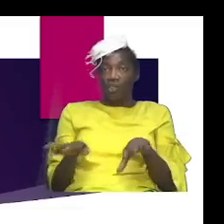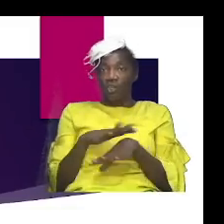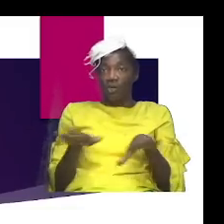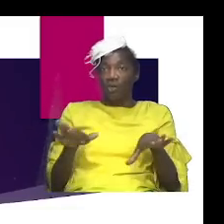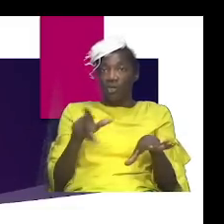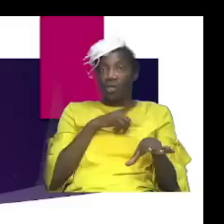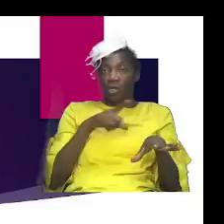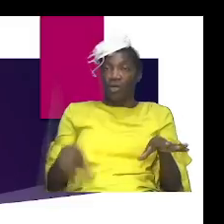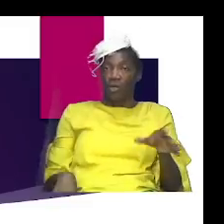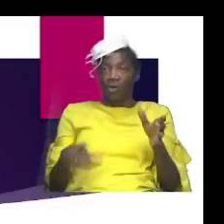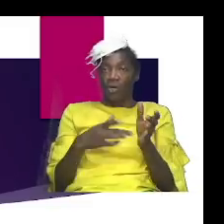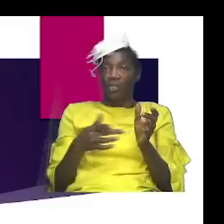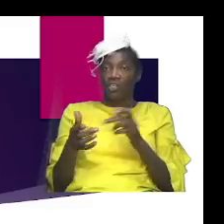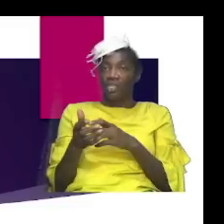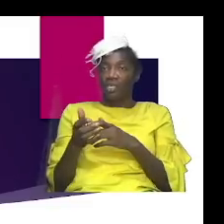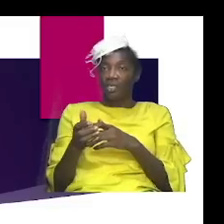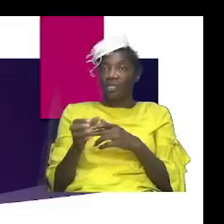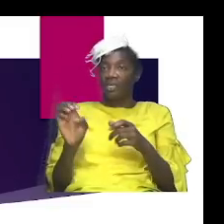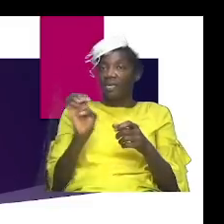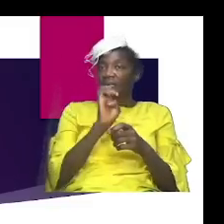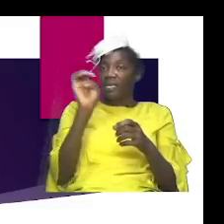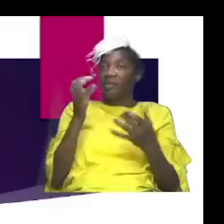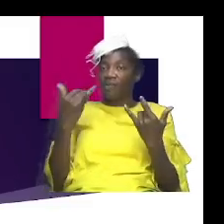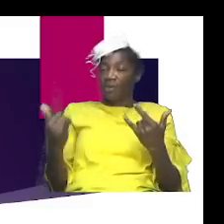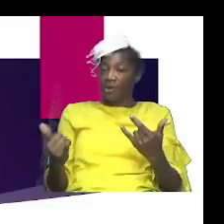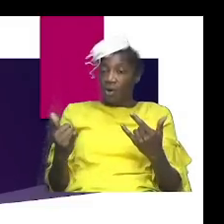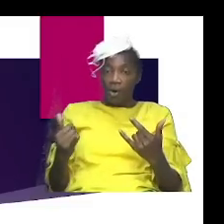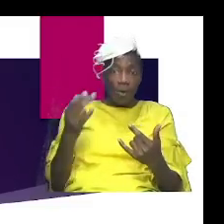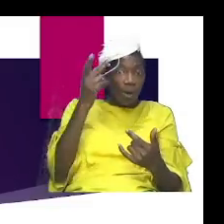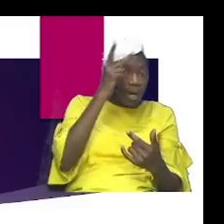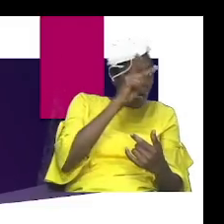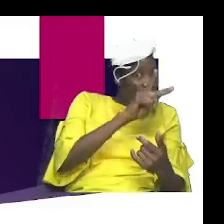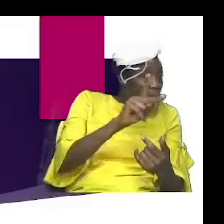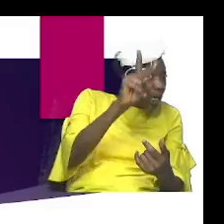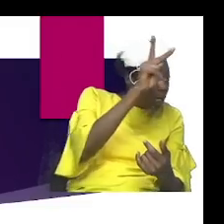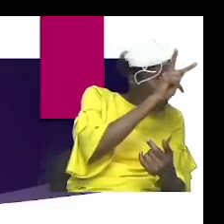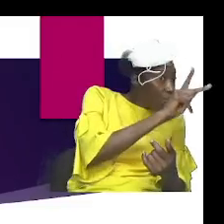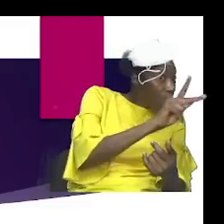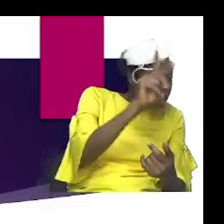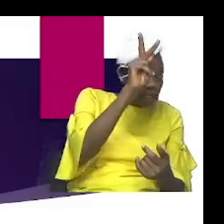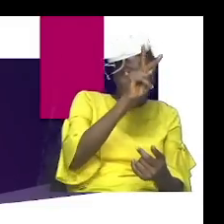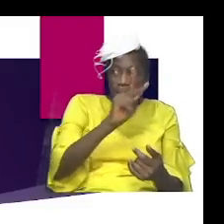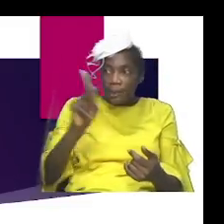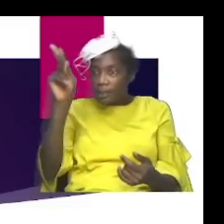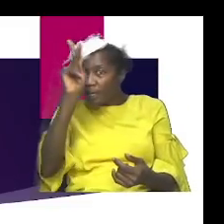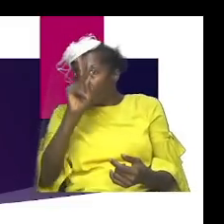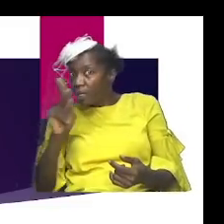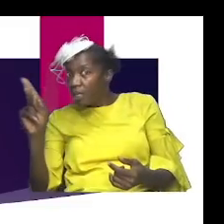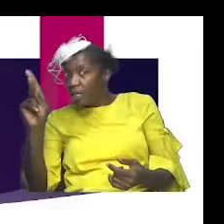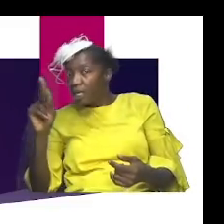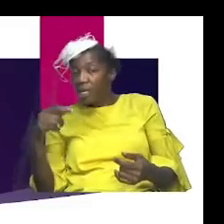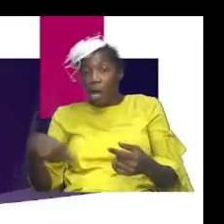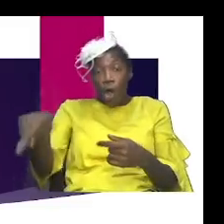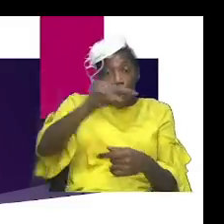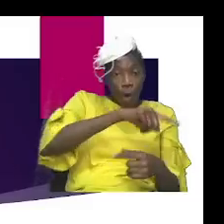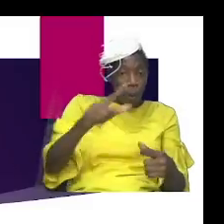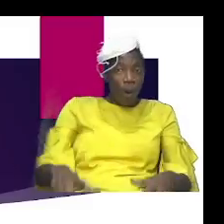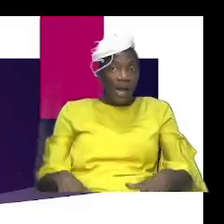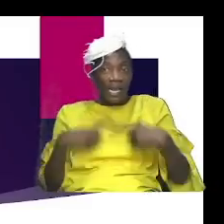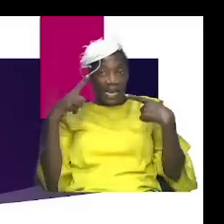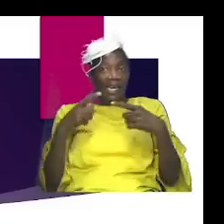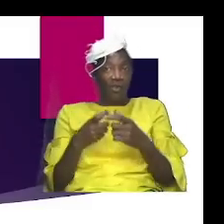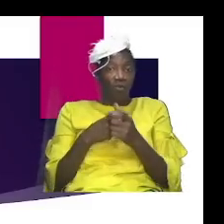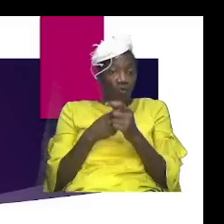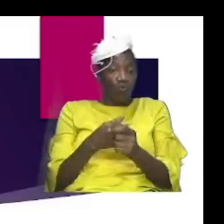other than the Lord Jesus, who is even now examining our lives as we run in the